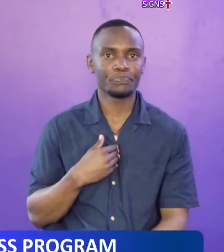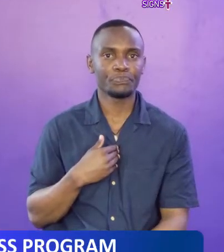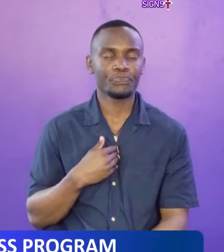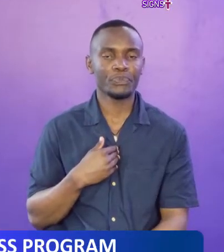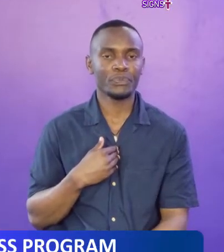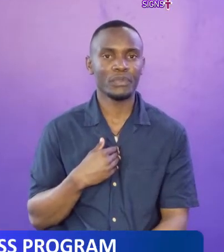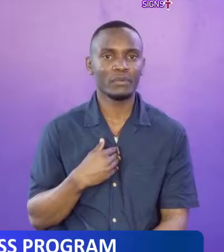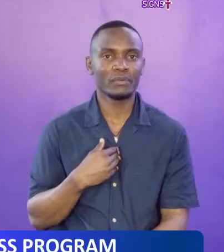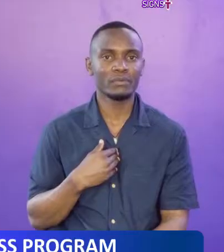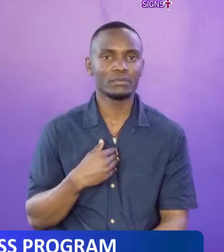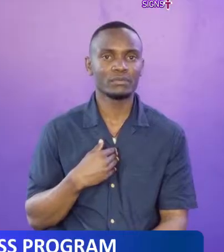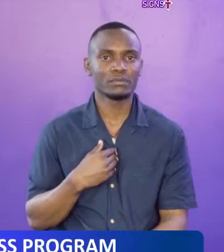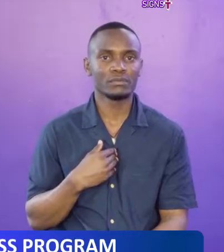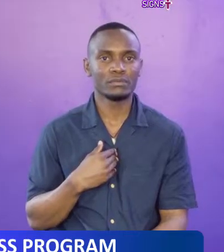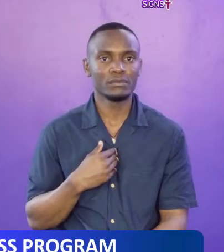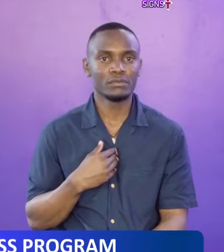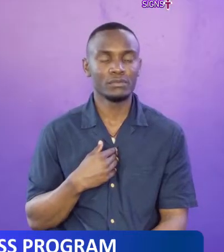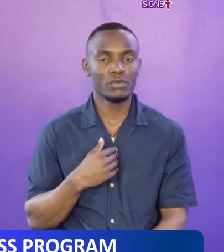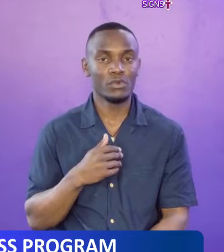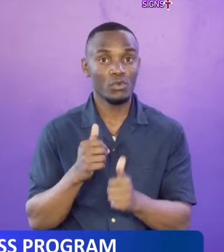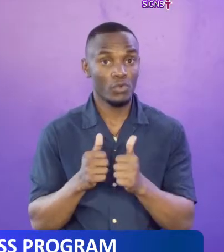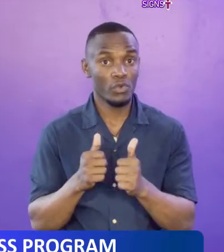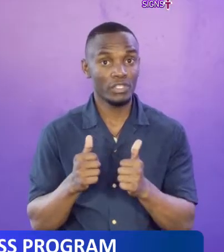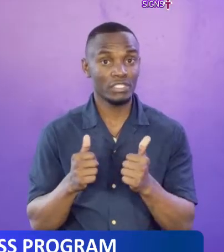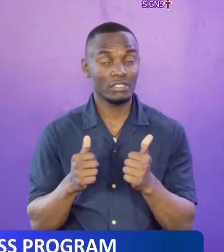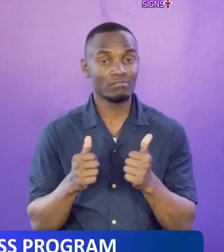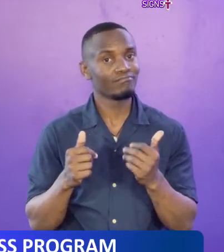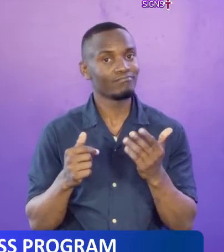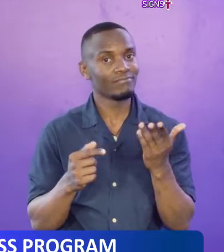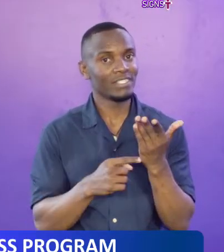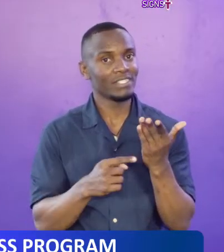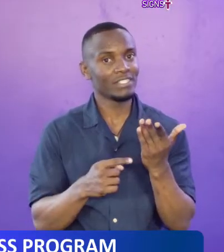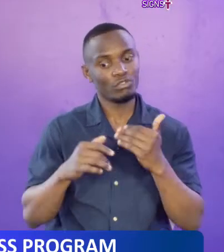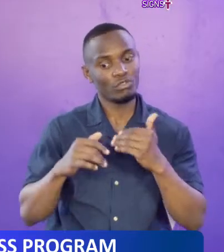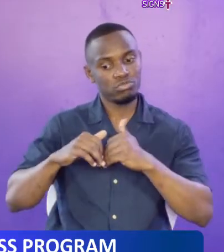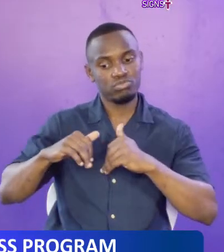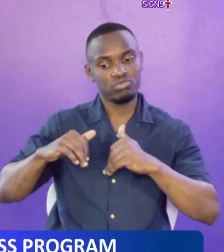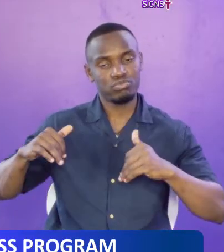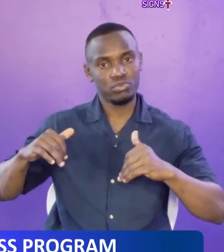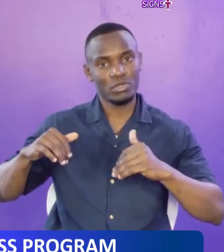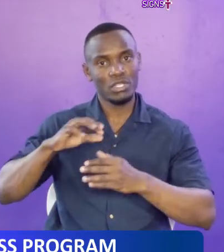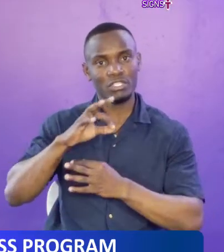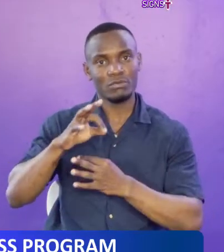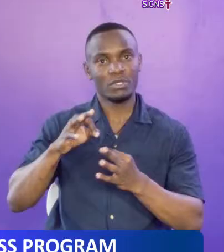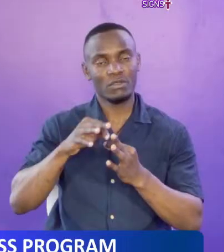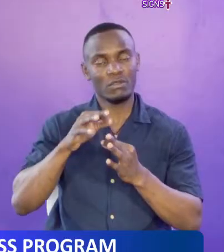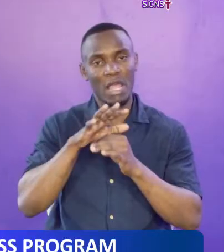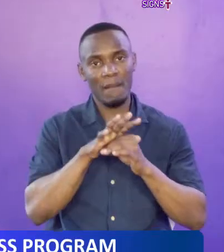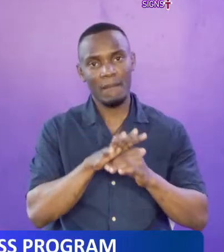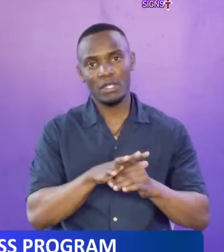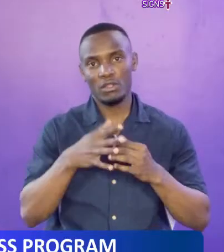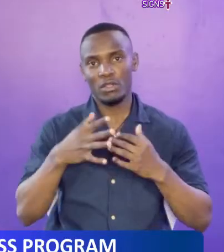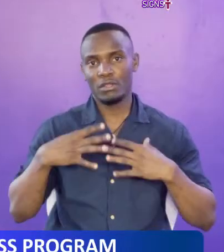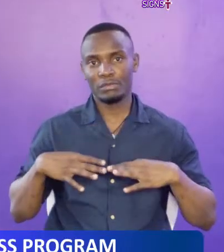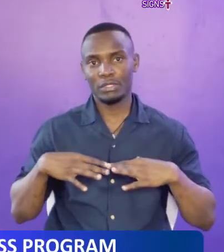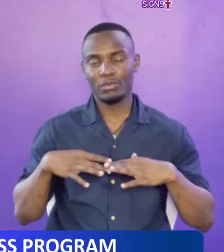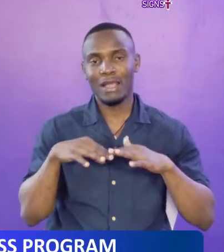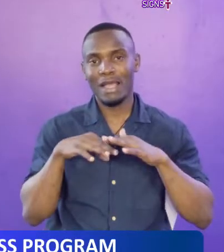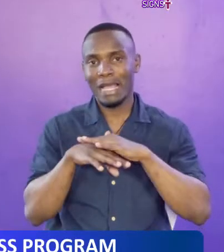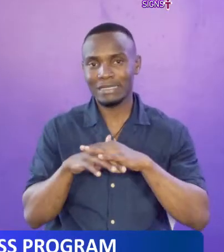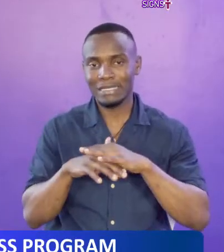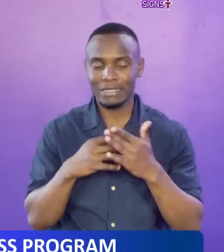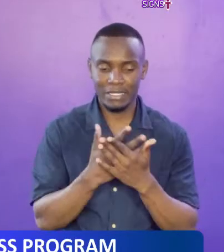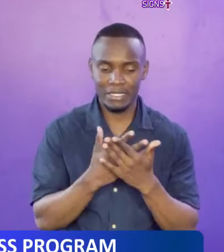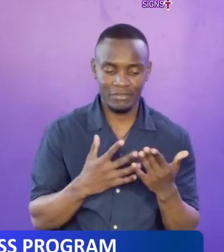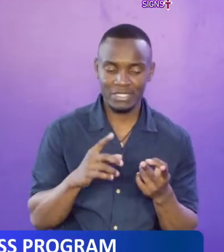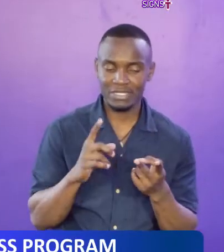digital divide, especially for marginalized people, in terms of access to devices, affordability. We still